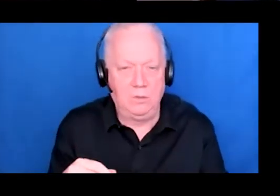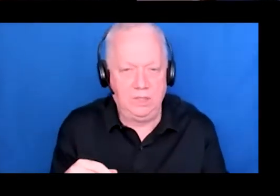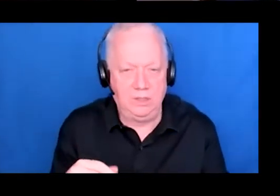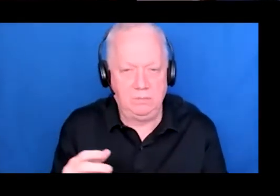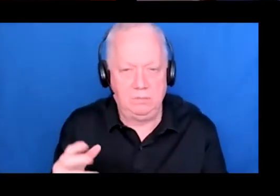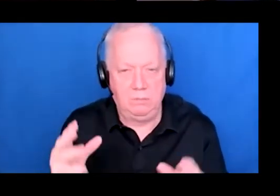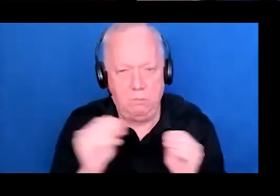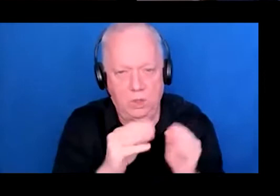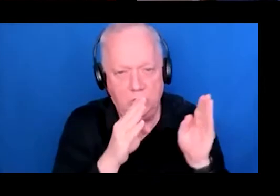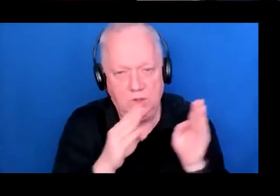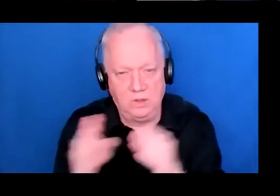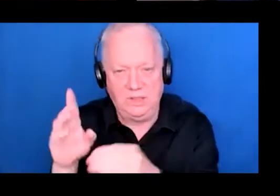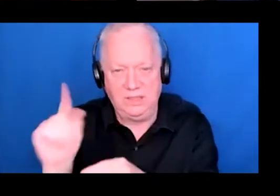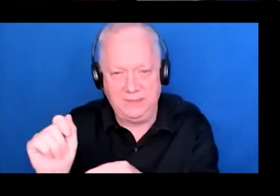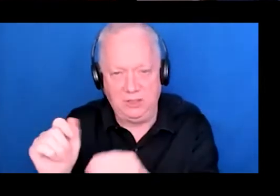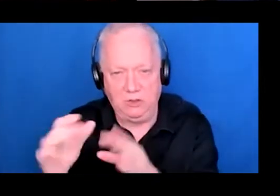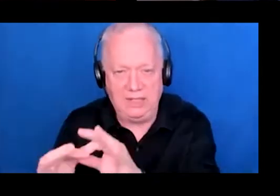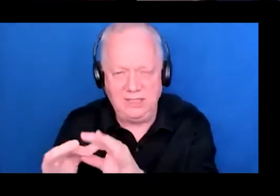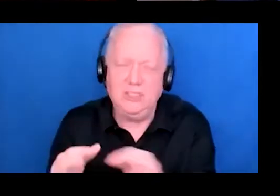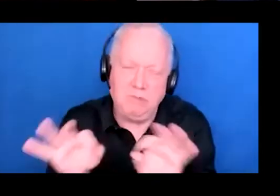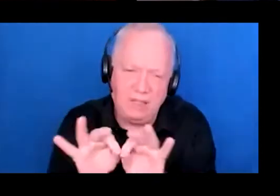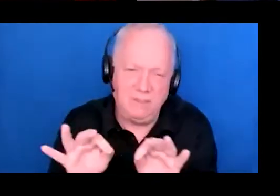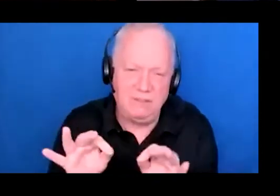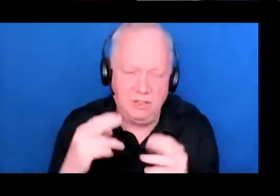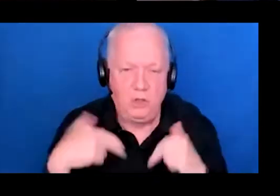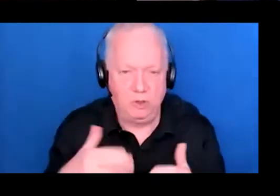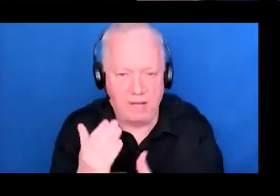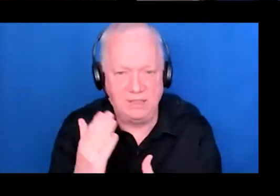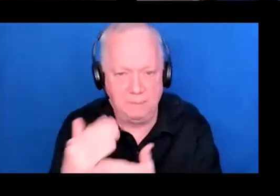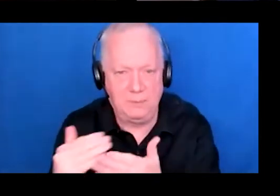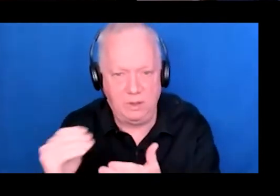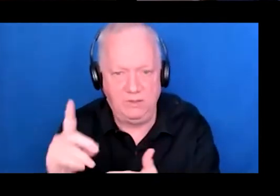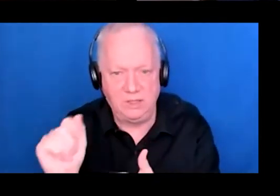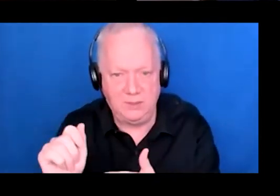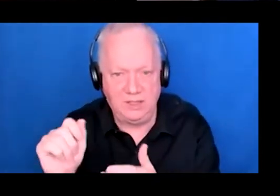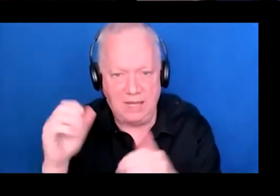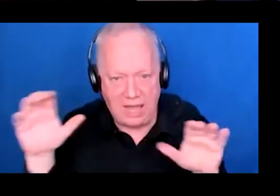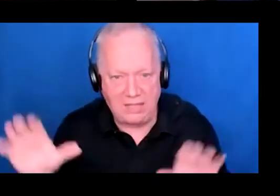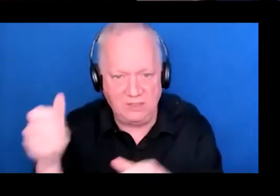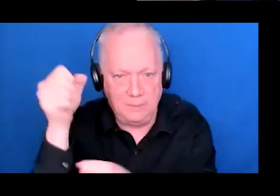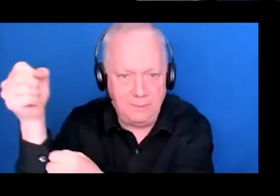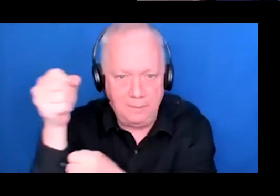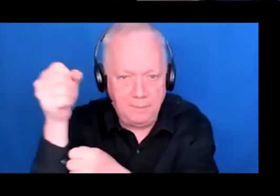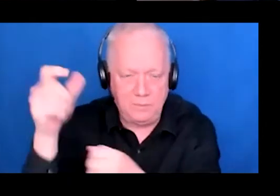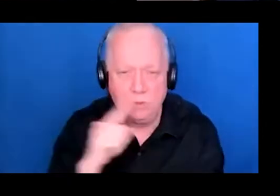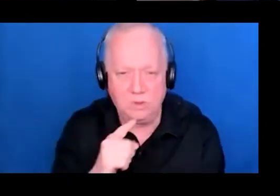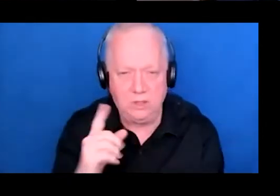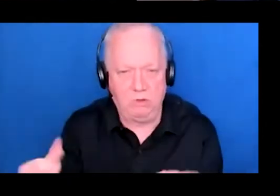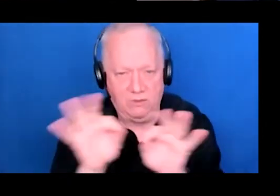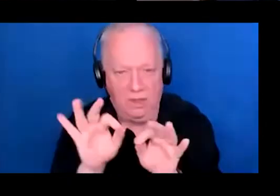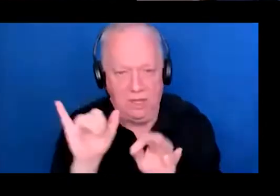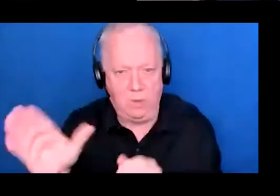into the disability related activism, which is relevant. It's, you know, the human rights component of disability activism. And so it was relevant in that way.